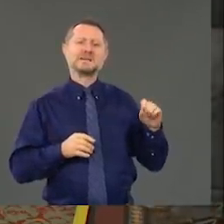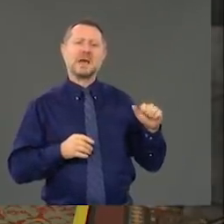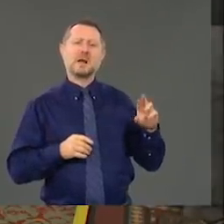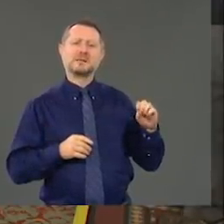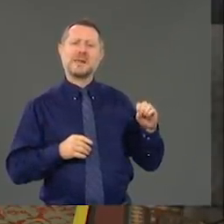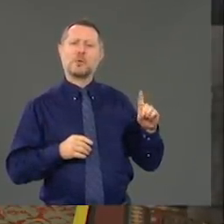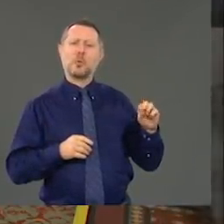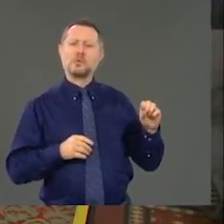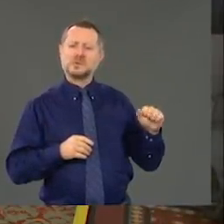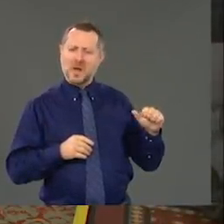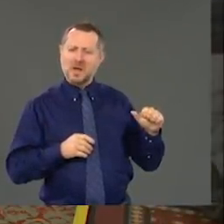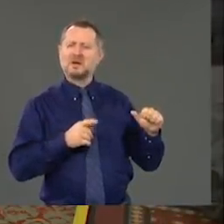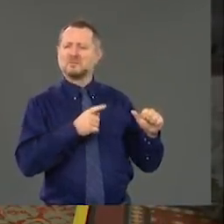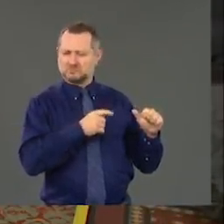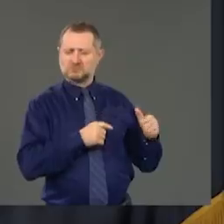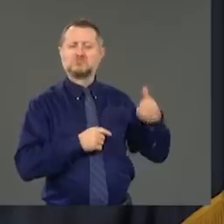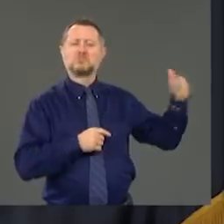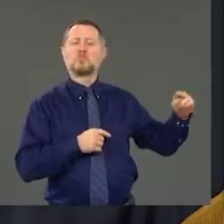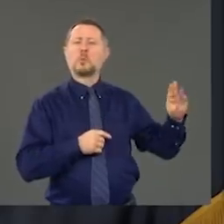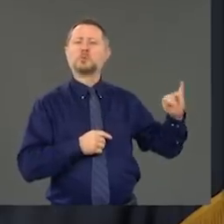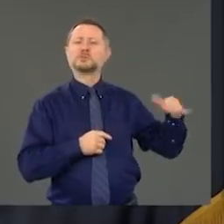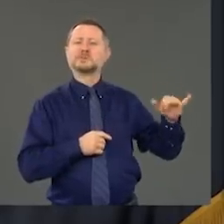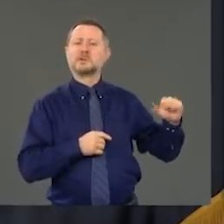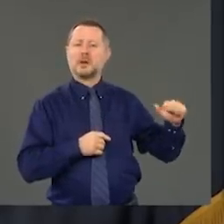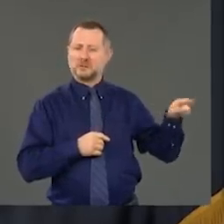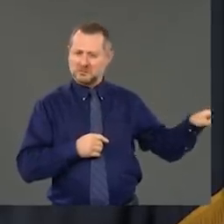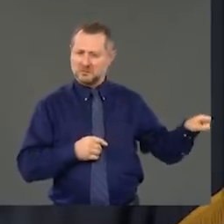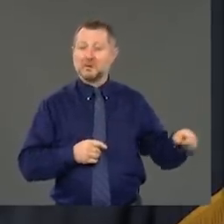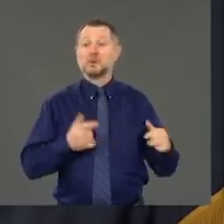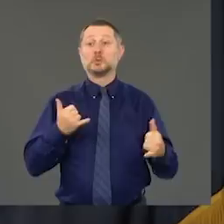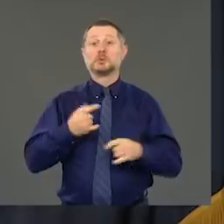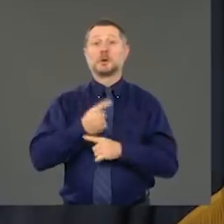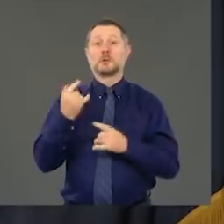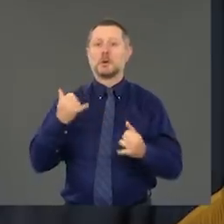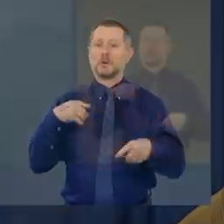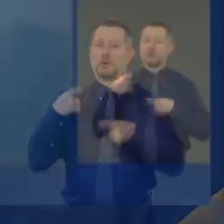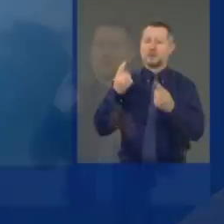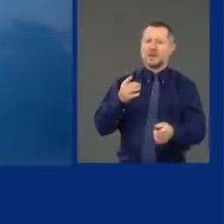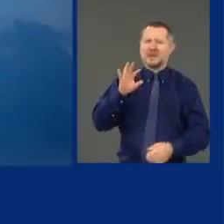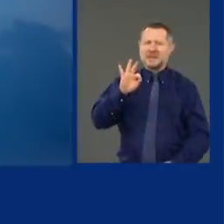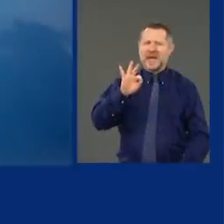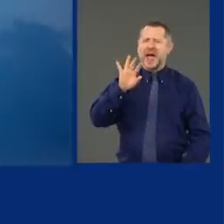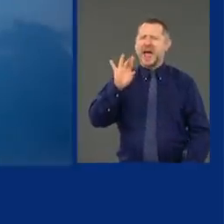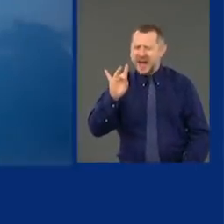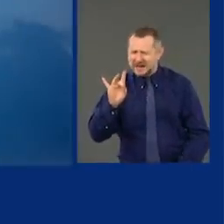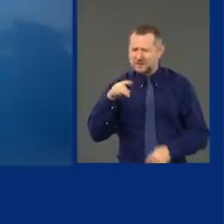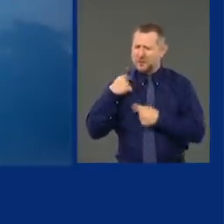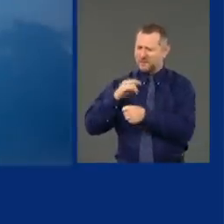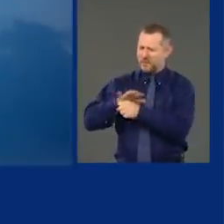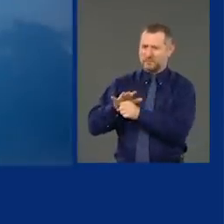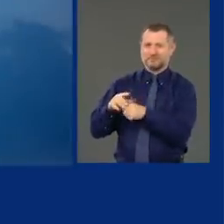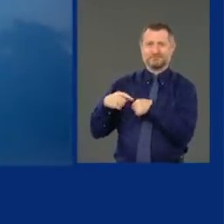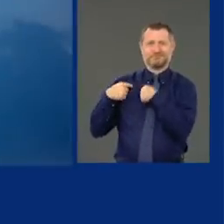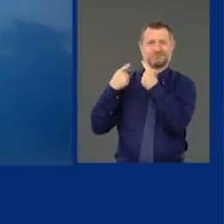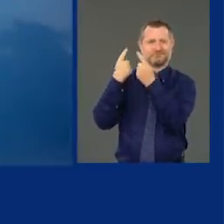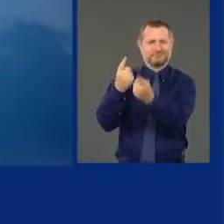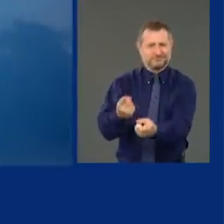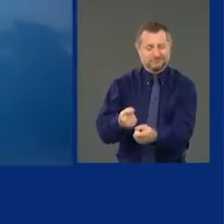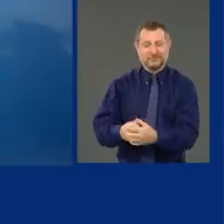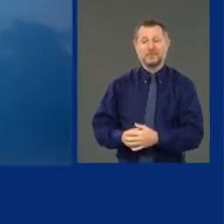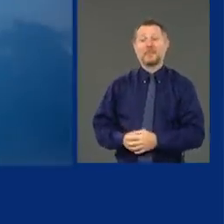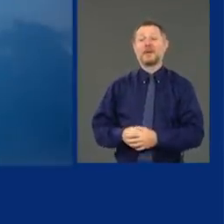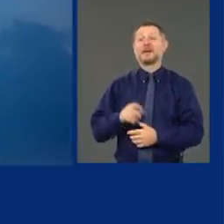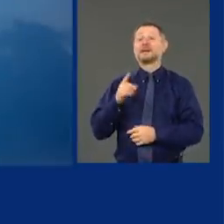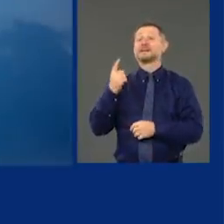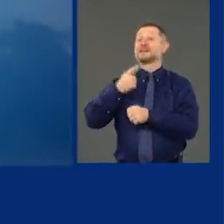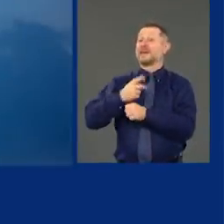Budget Director. Today's day 98 of the COVID crisis. Feels like just yesterday. Today is day 13 of